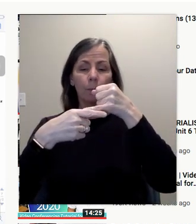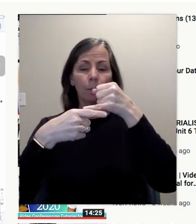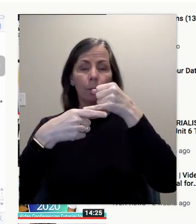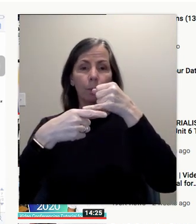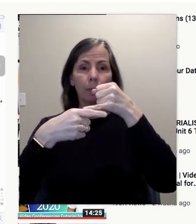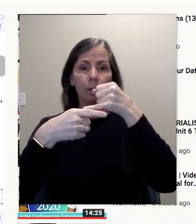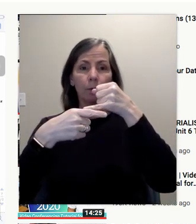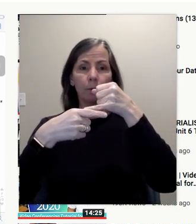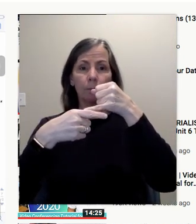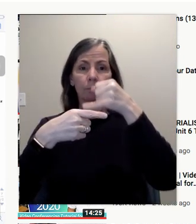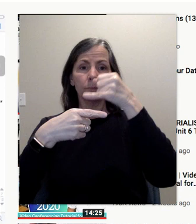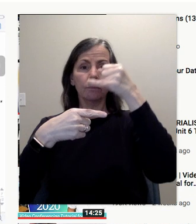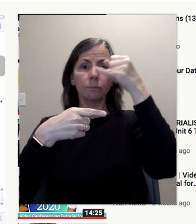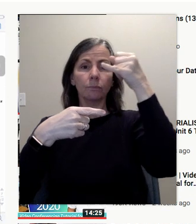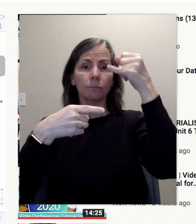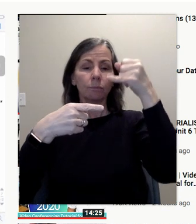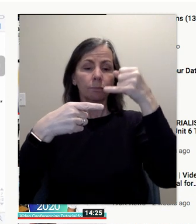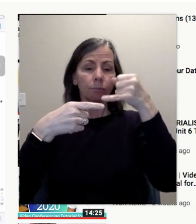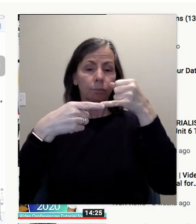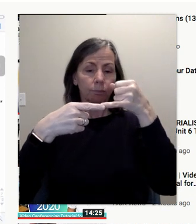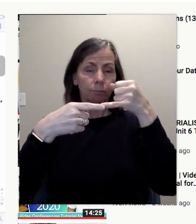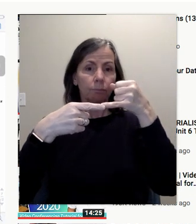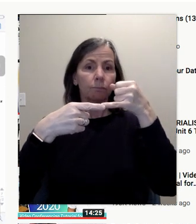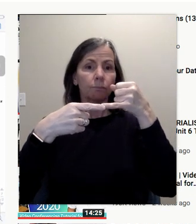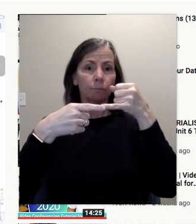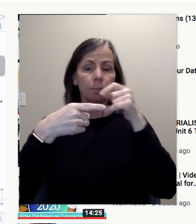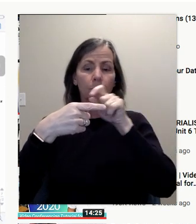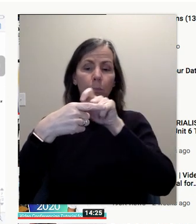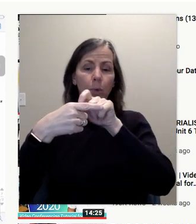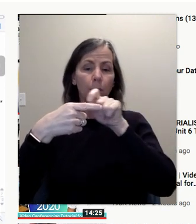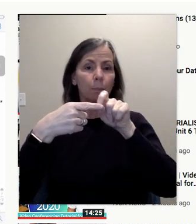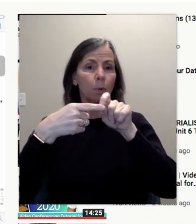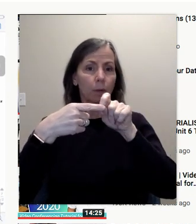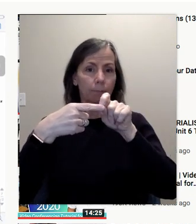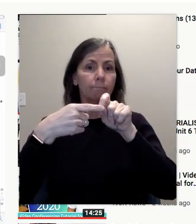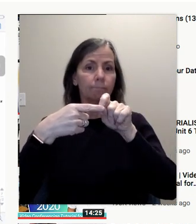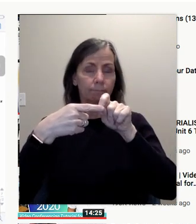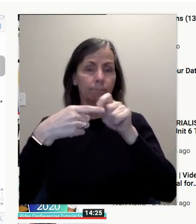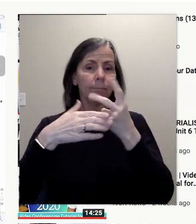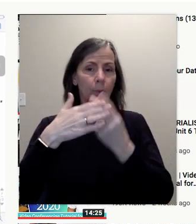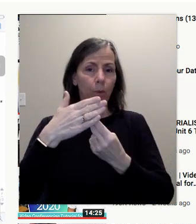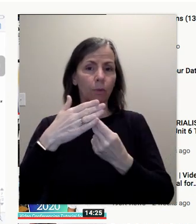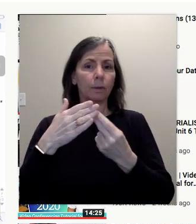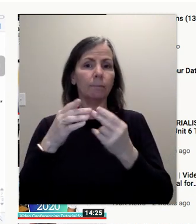0, and 1, 0.